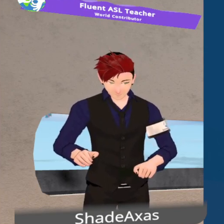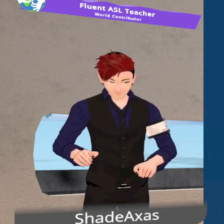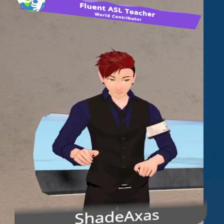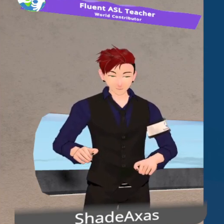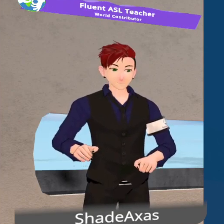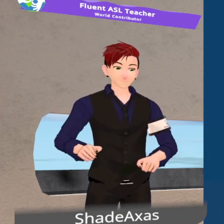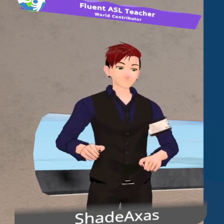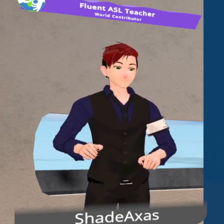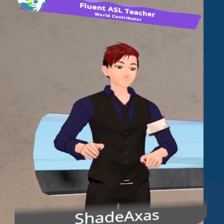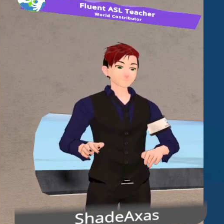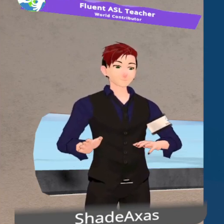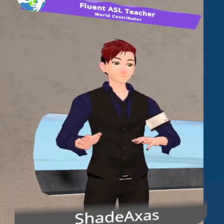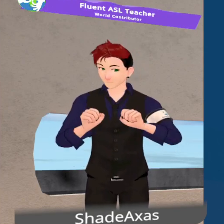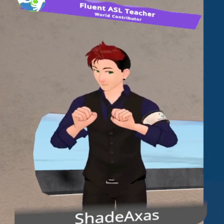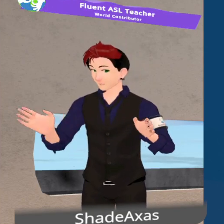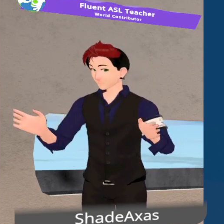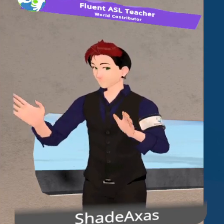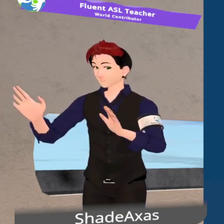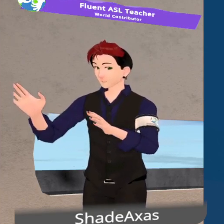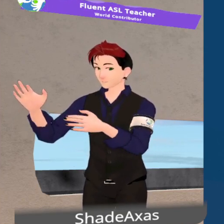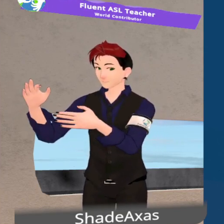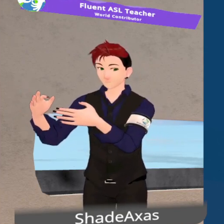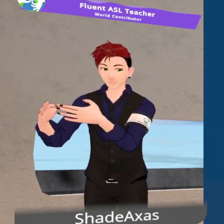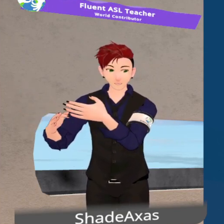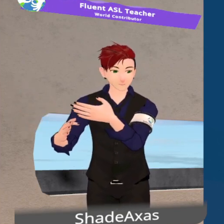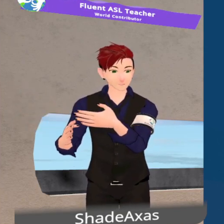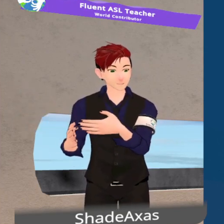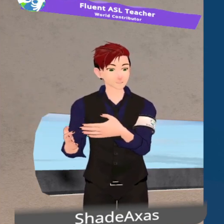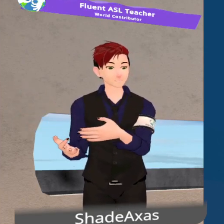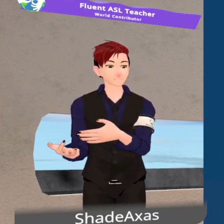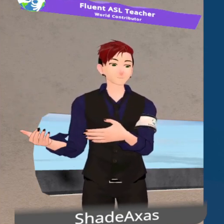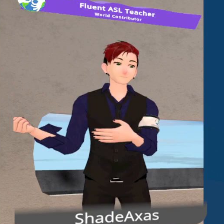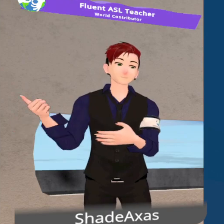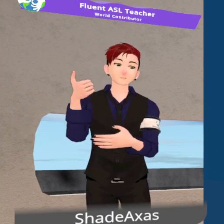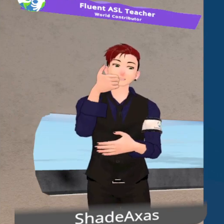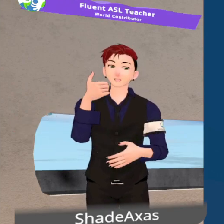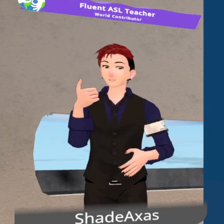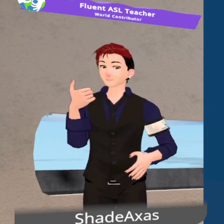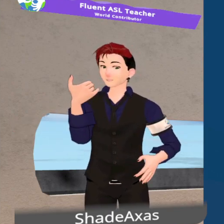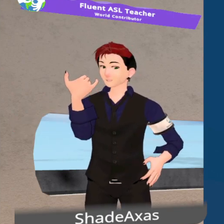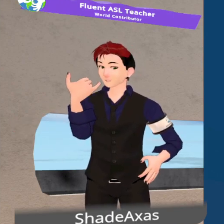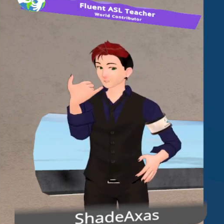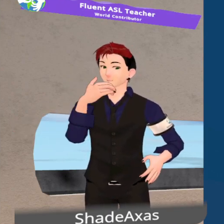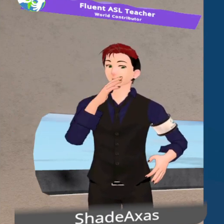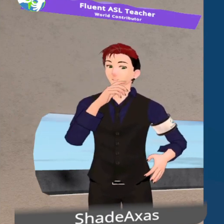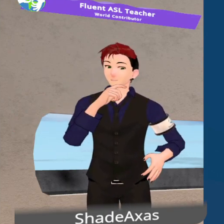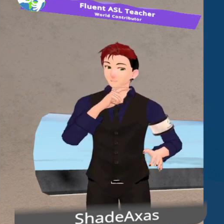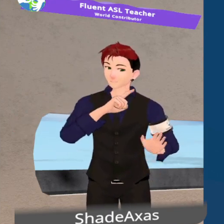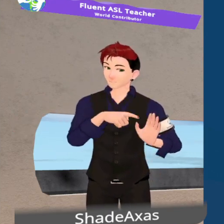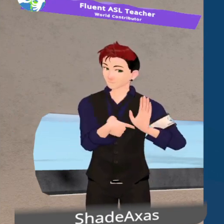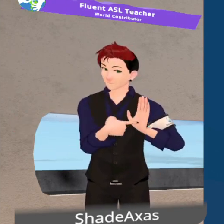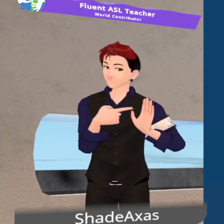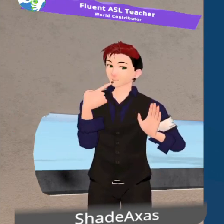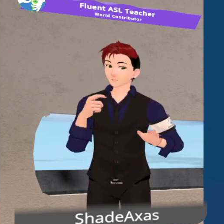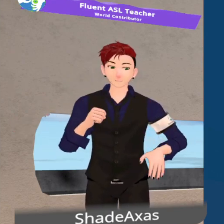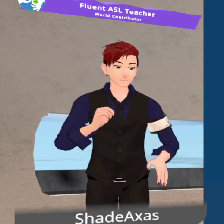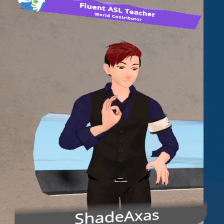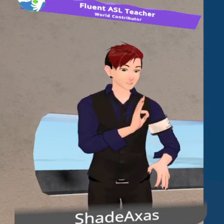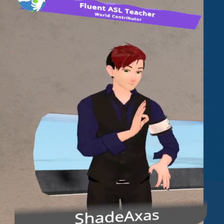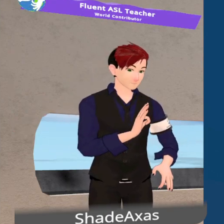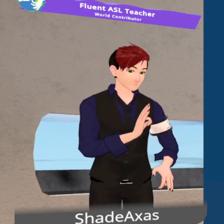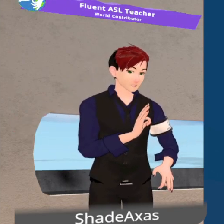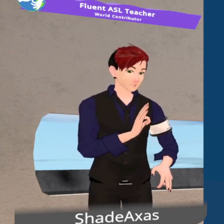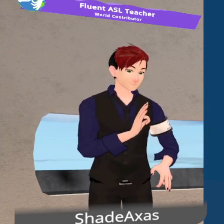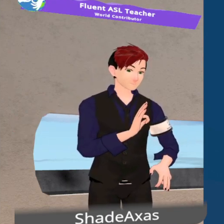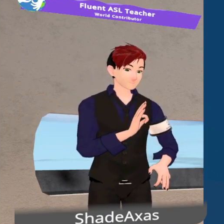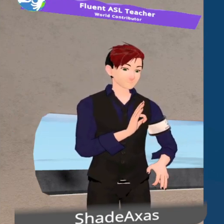under them. And then, of course, on top of all this, we have the yellow and the orange roles, and those are our